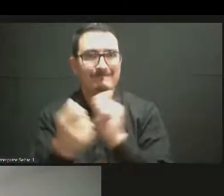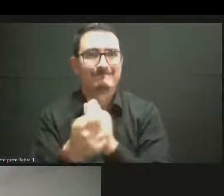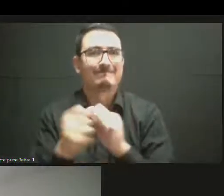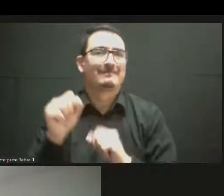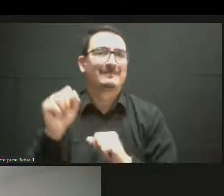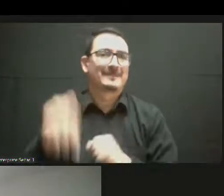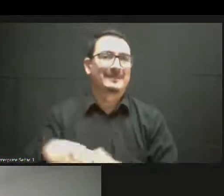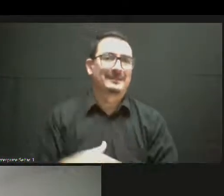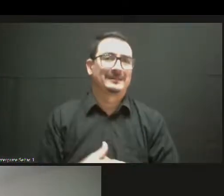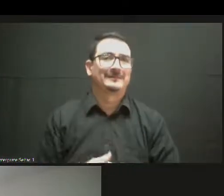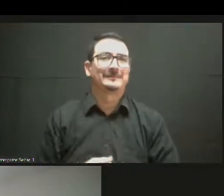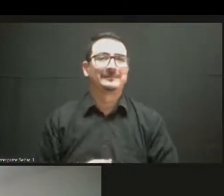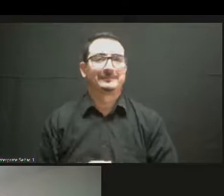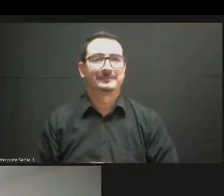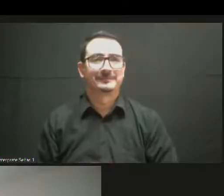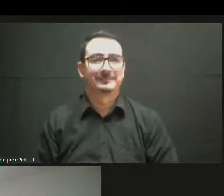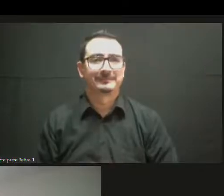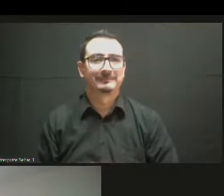facing. Great.